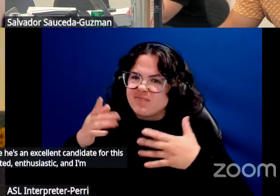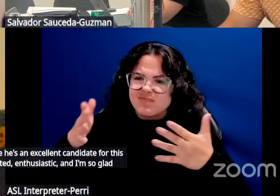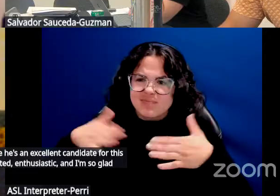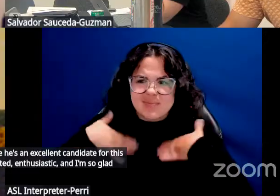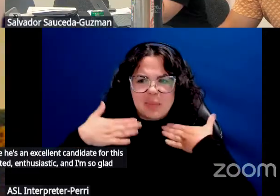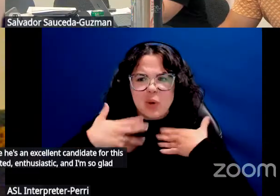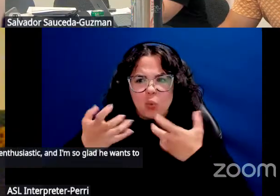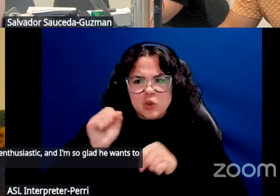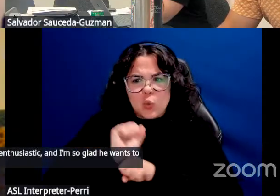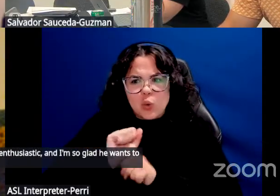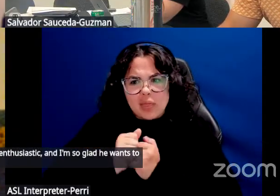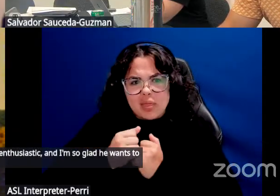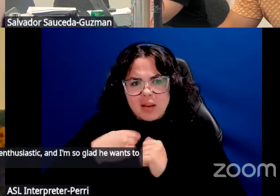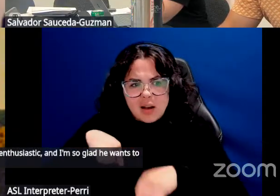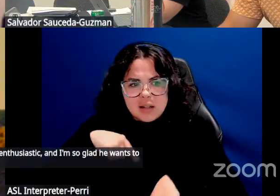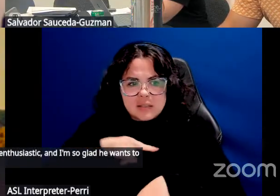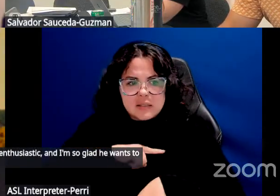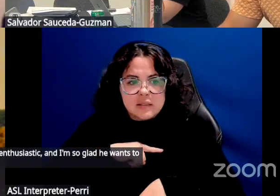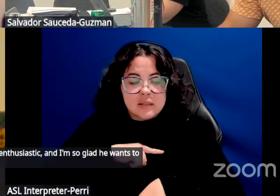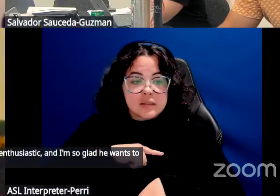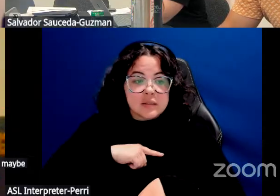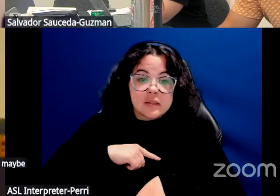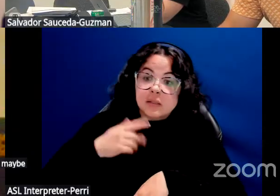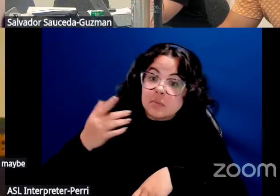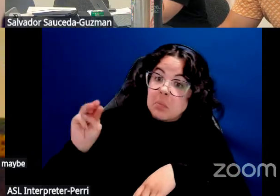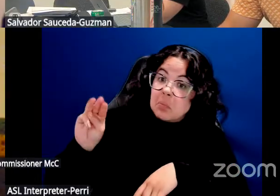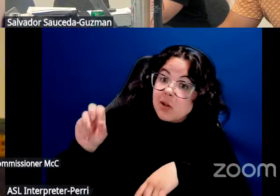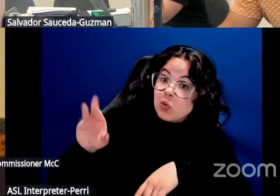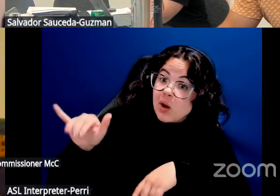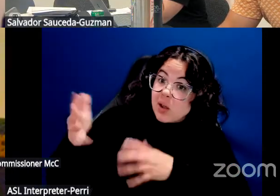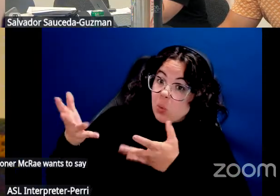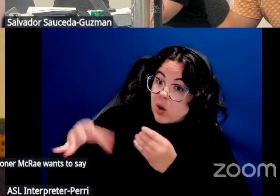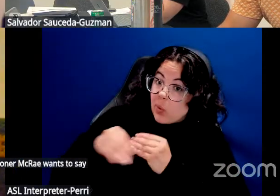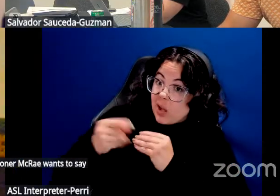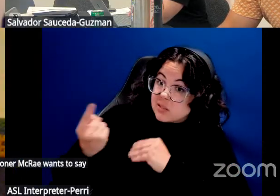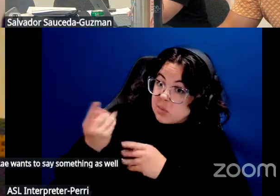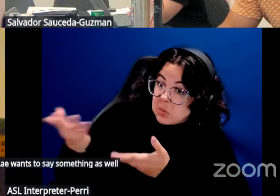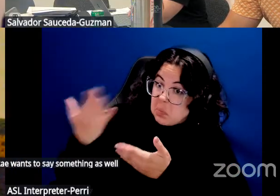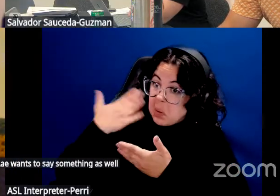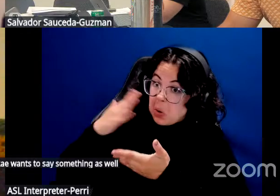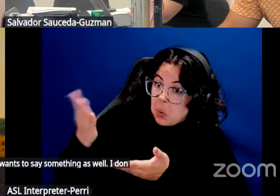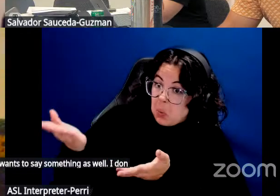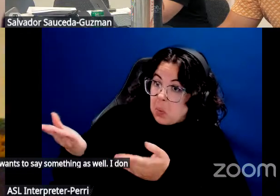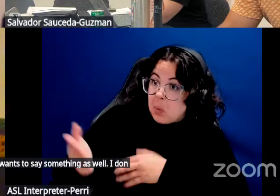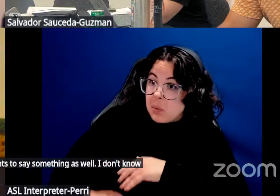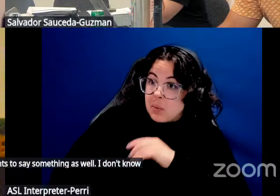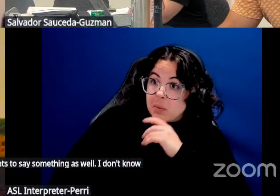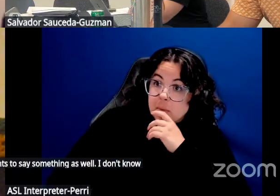to work with us. And maybe Commissioner McCray wants to say something as well. I don't know.